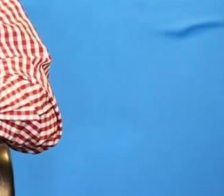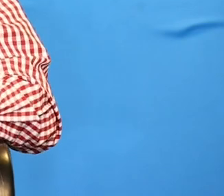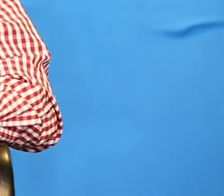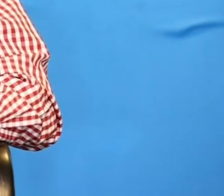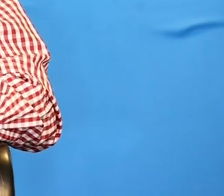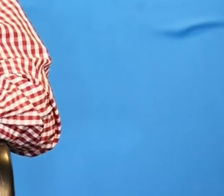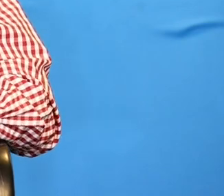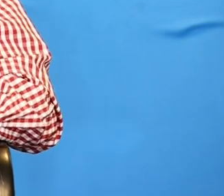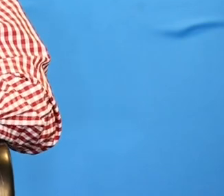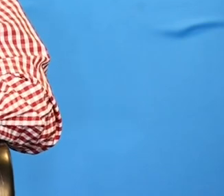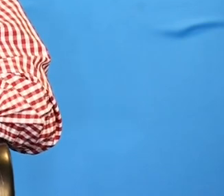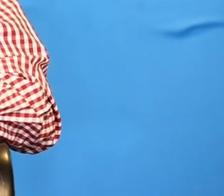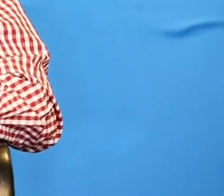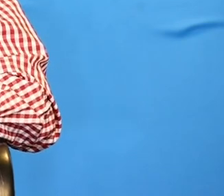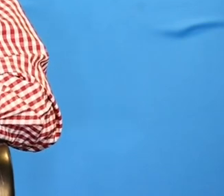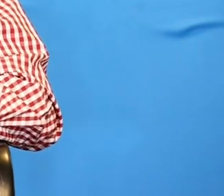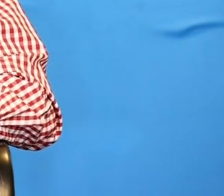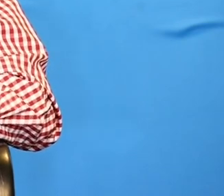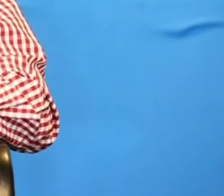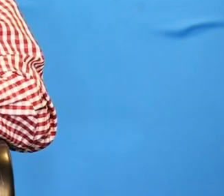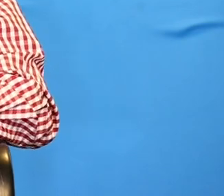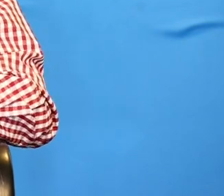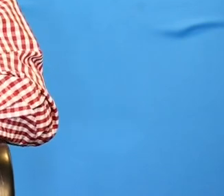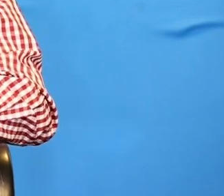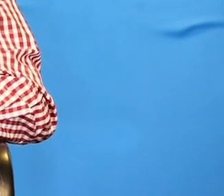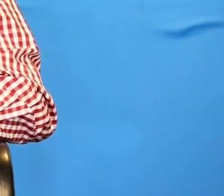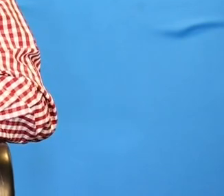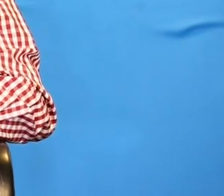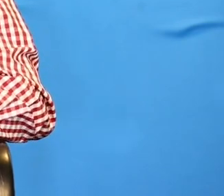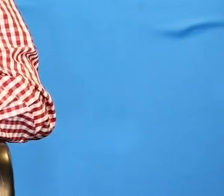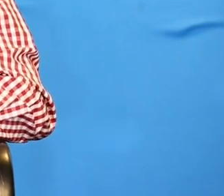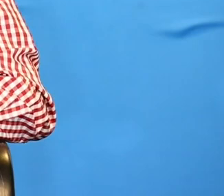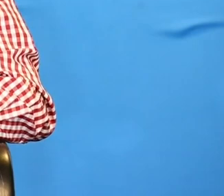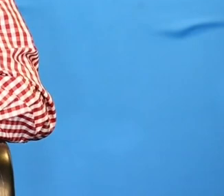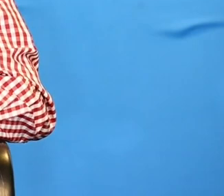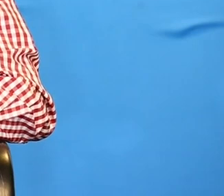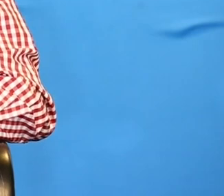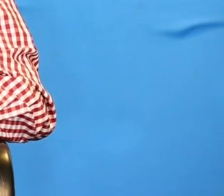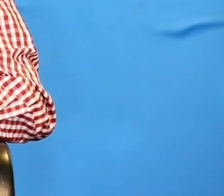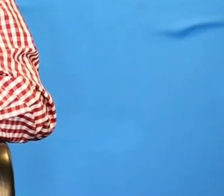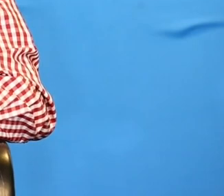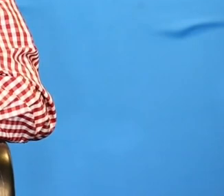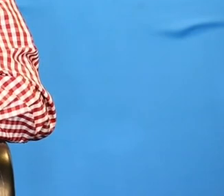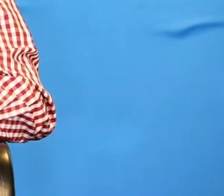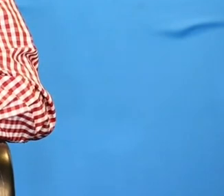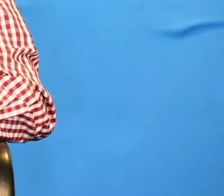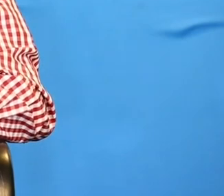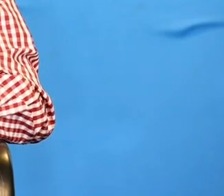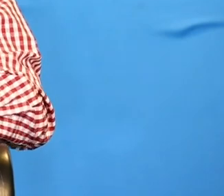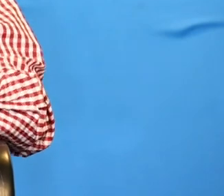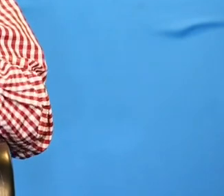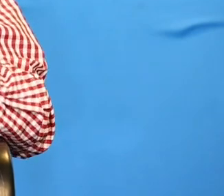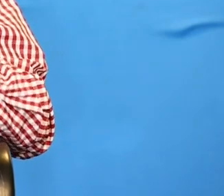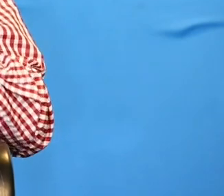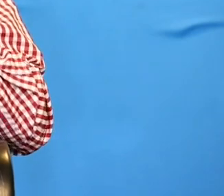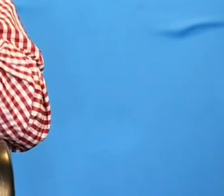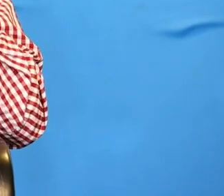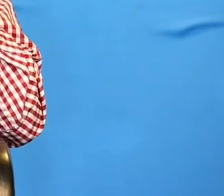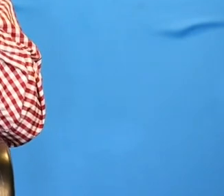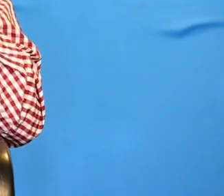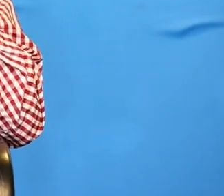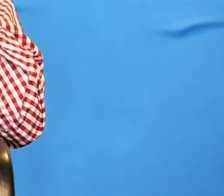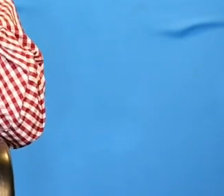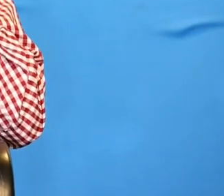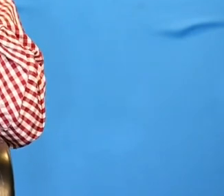human race. And all we have to do is to believe. So God's call to us is follow